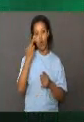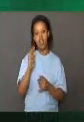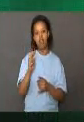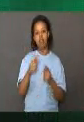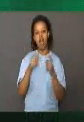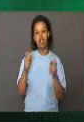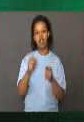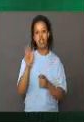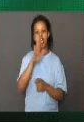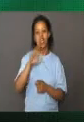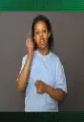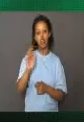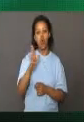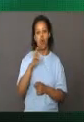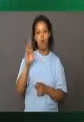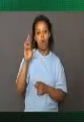antiretroviral drugs.